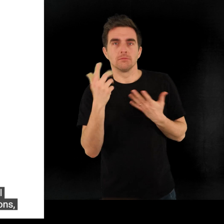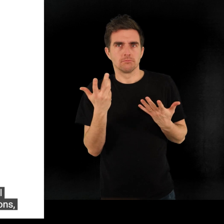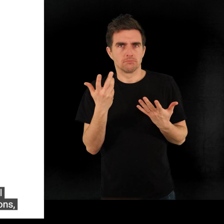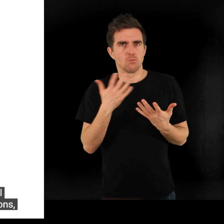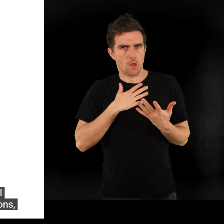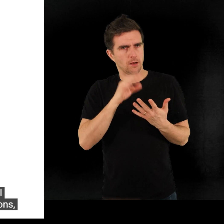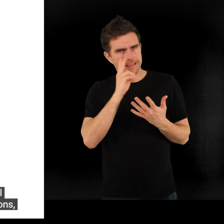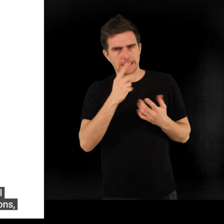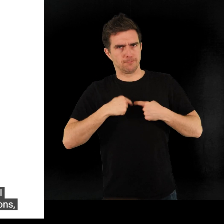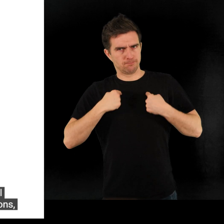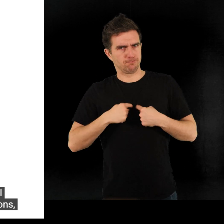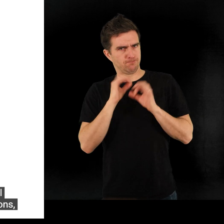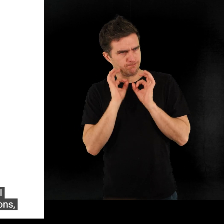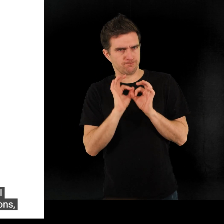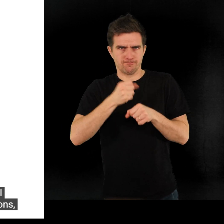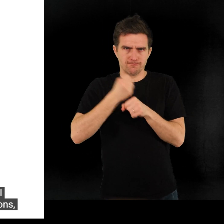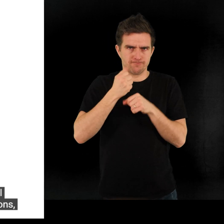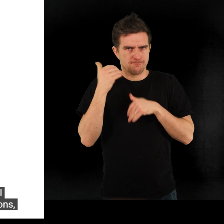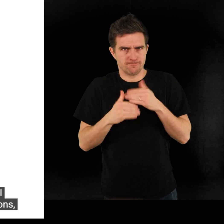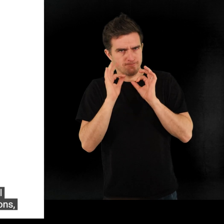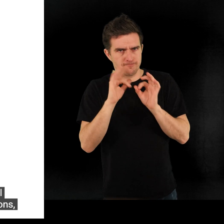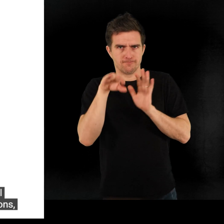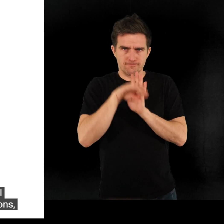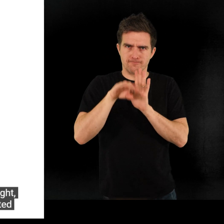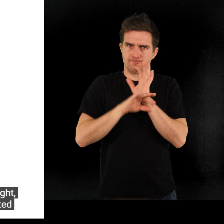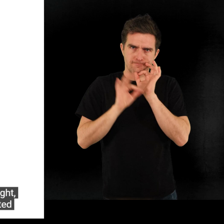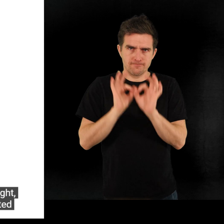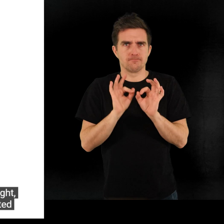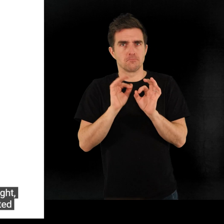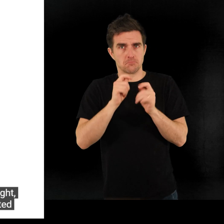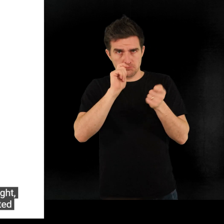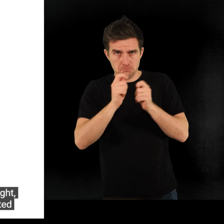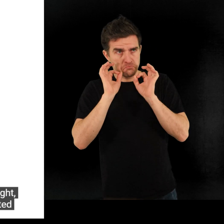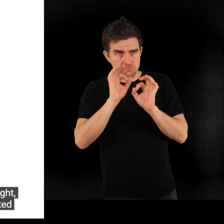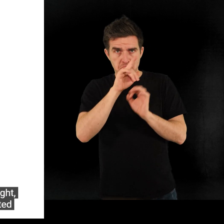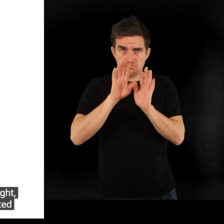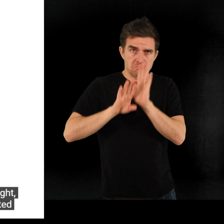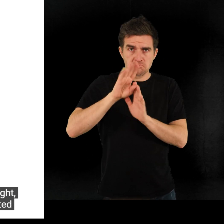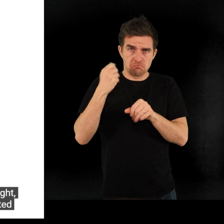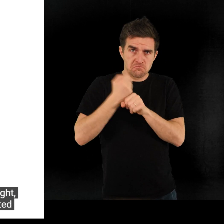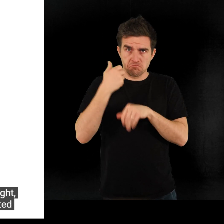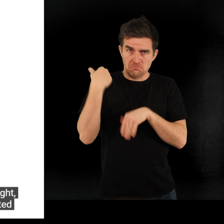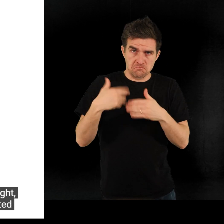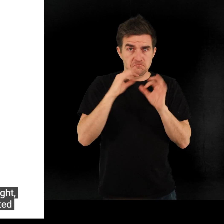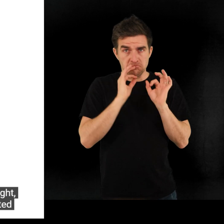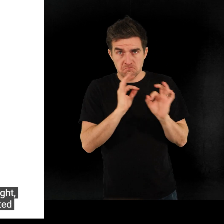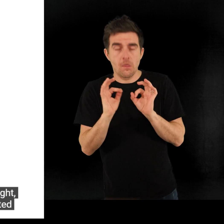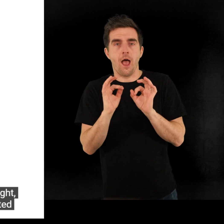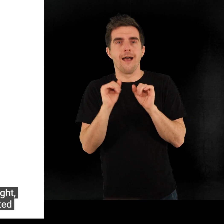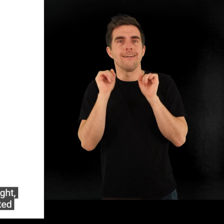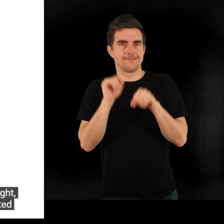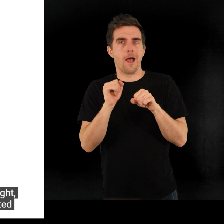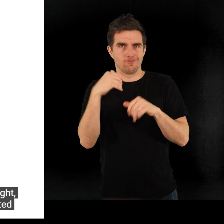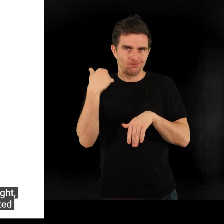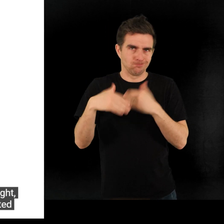be able to put in place policies, regulations, and ensure that they will perform oversight that